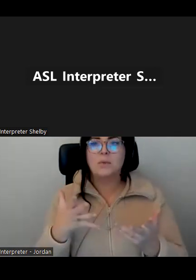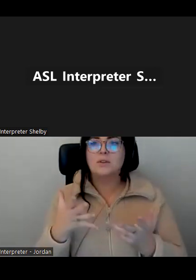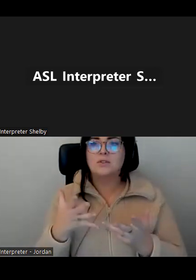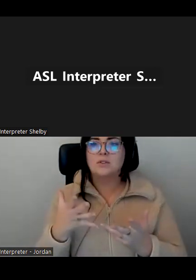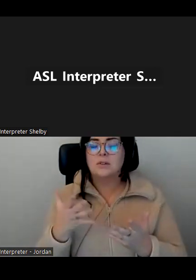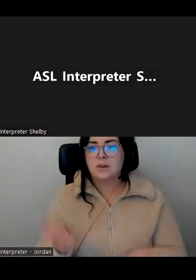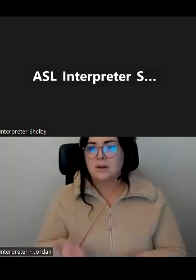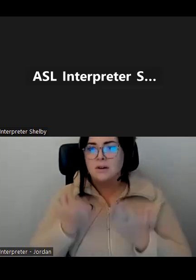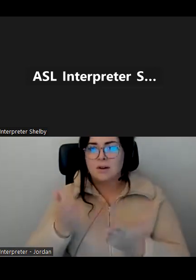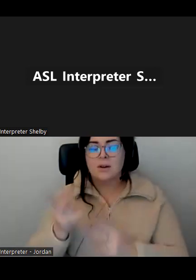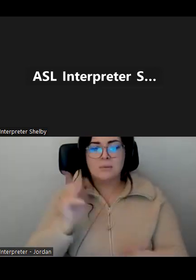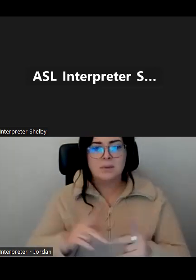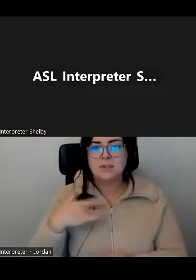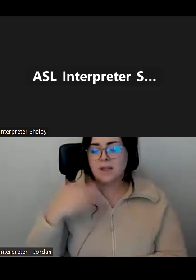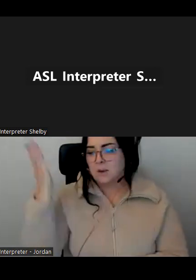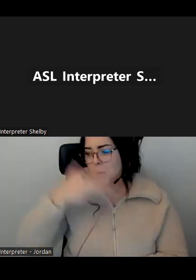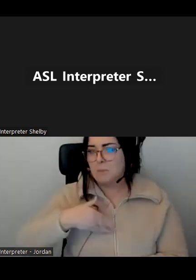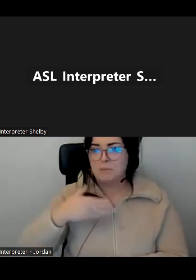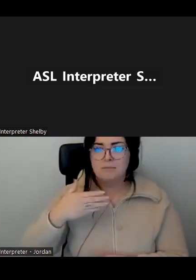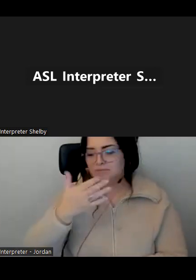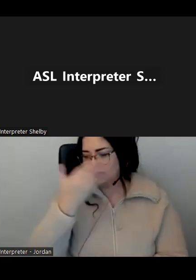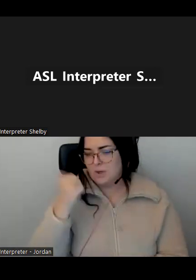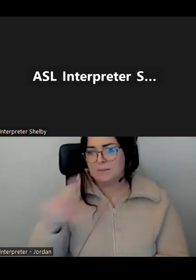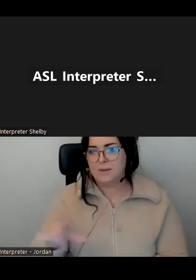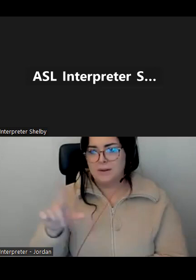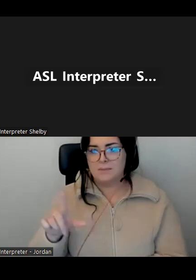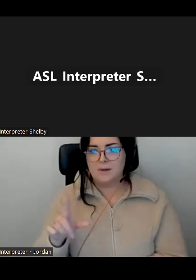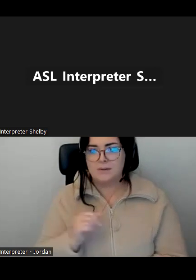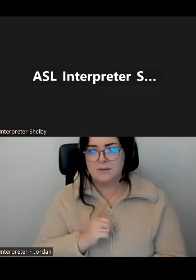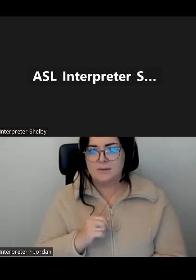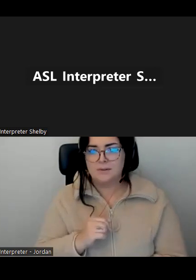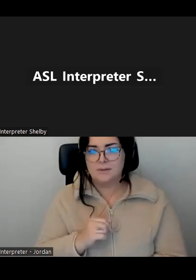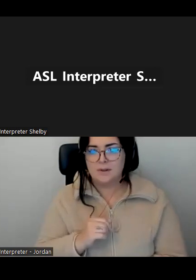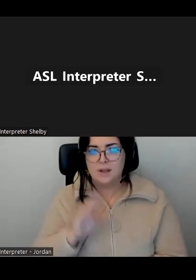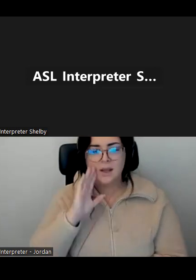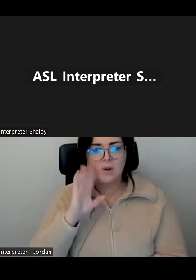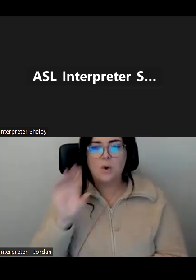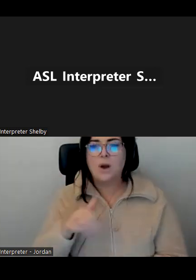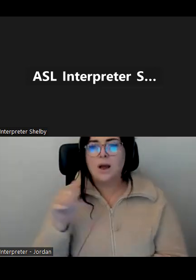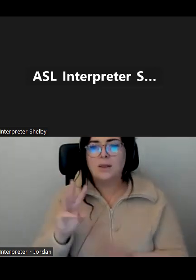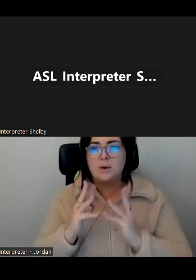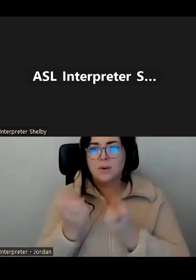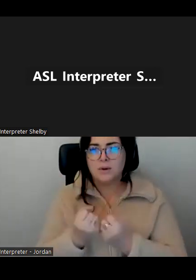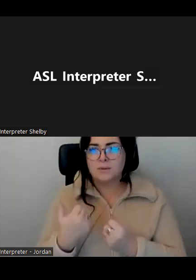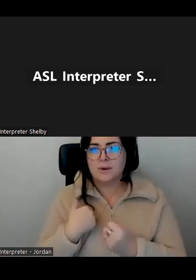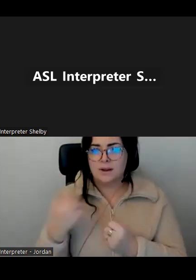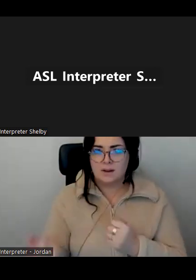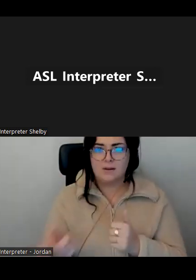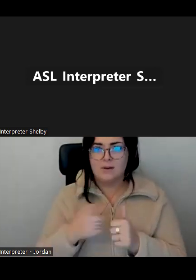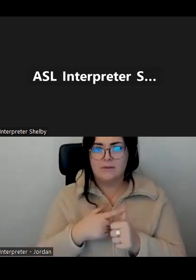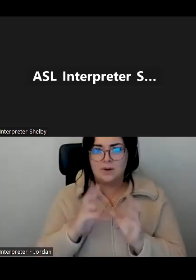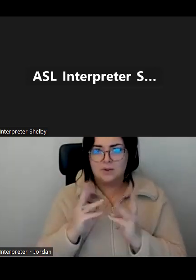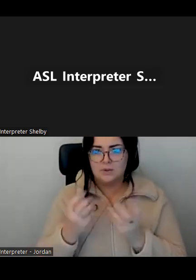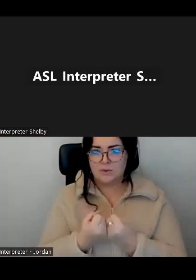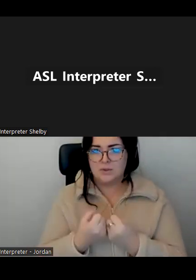think people overlook them. And I know that I'm going back to another session that we had, but our very first session that we